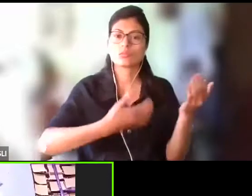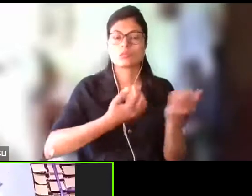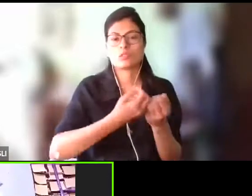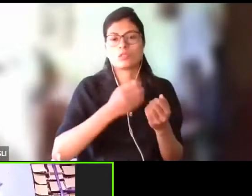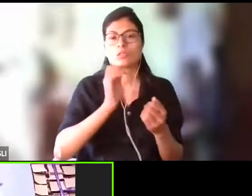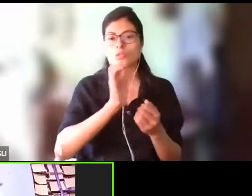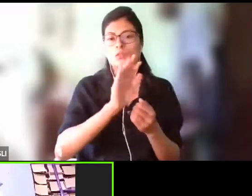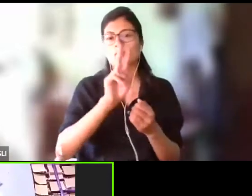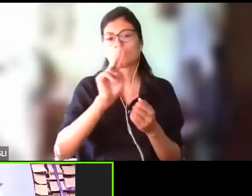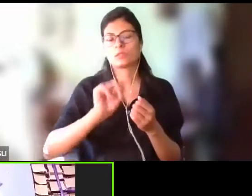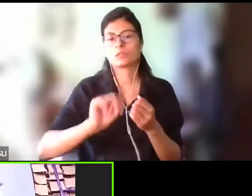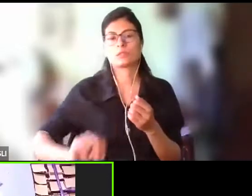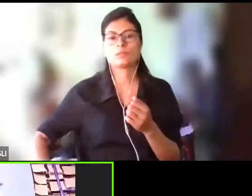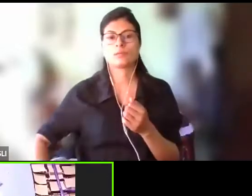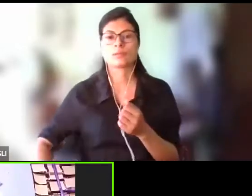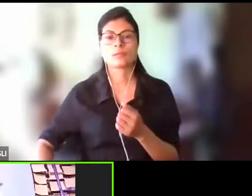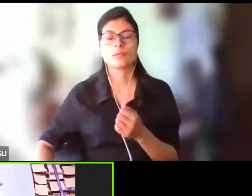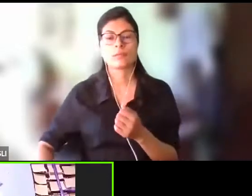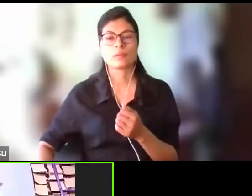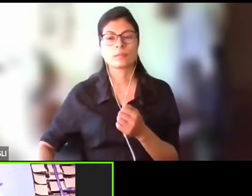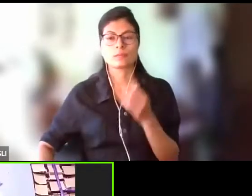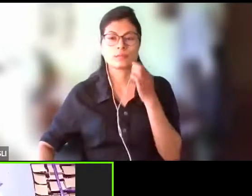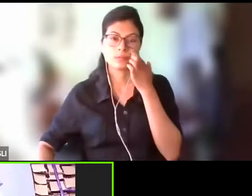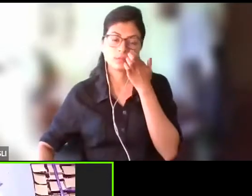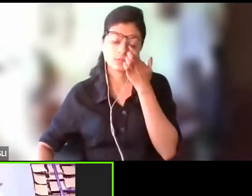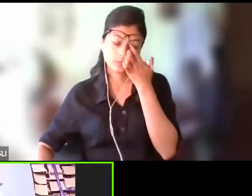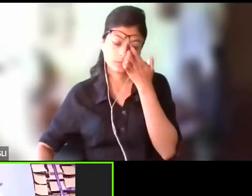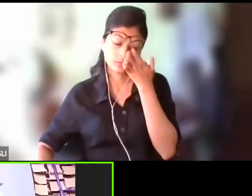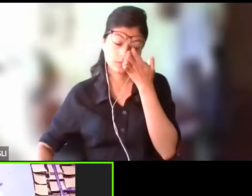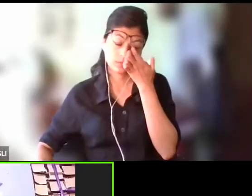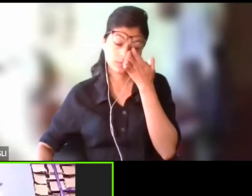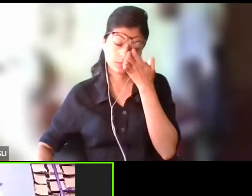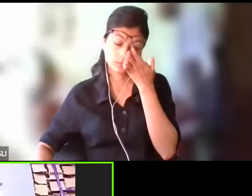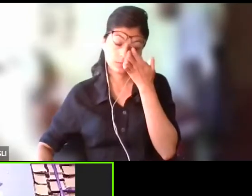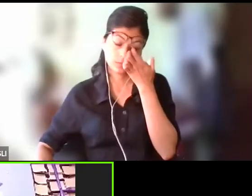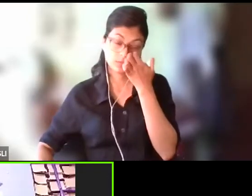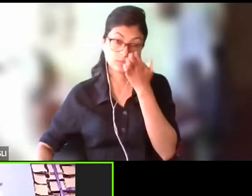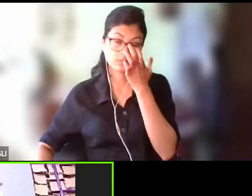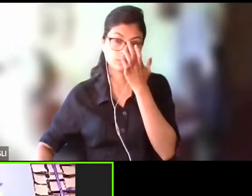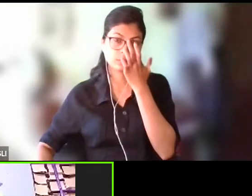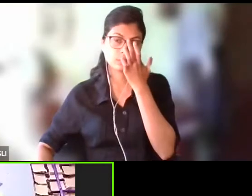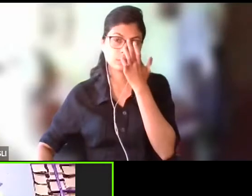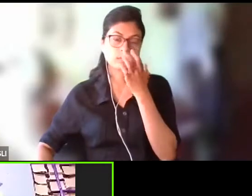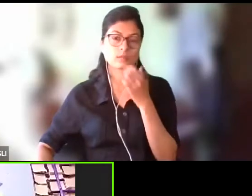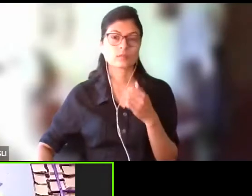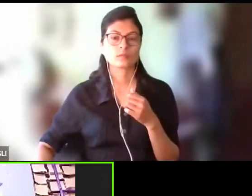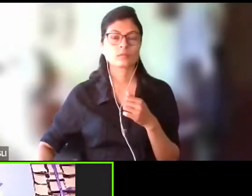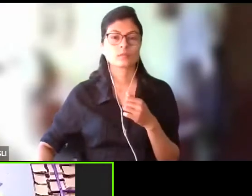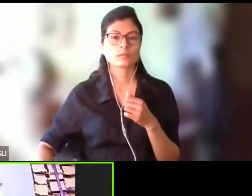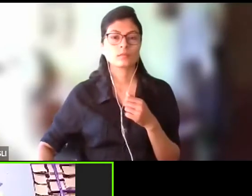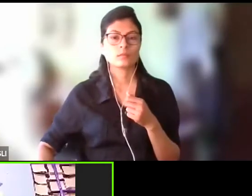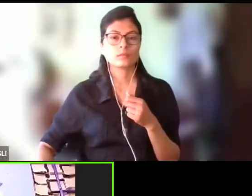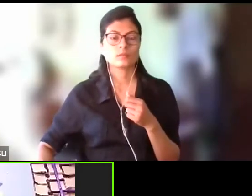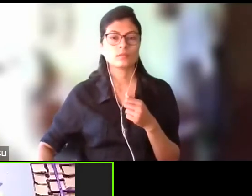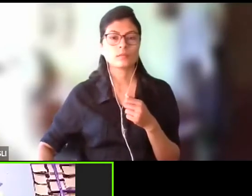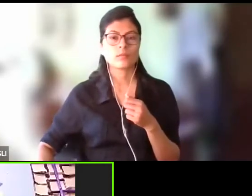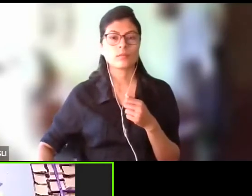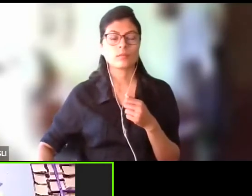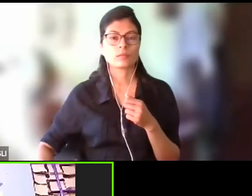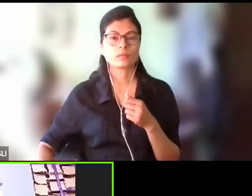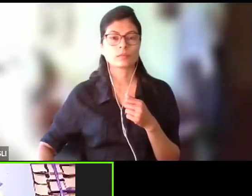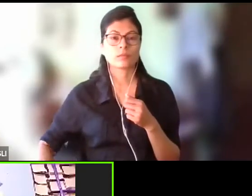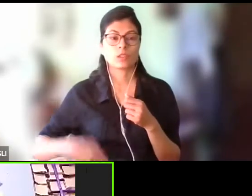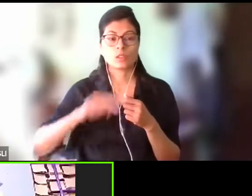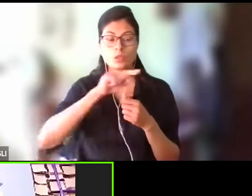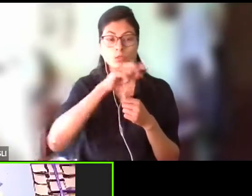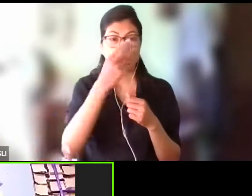have beautiful material and they'll have beautiful information that they can be able to drink